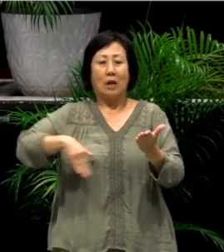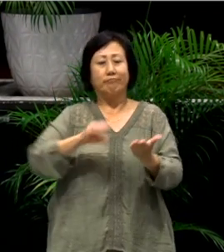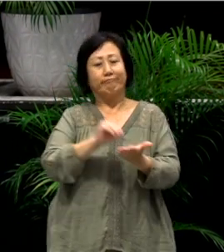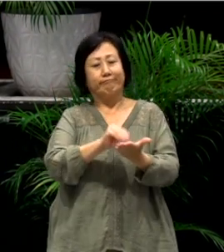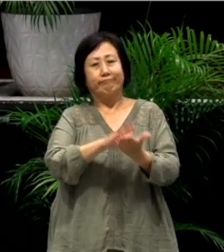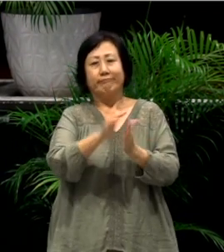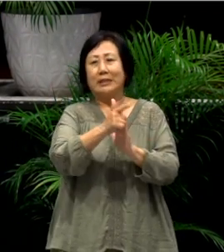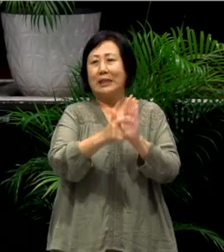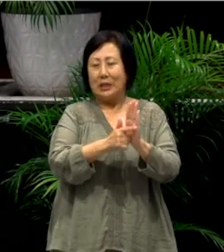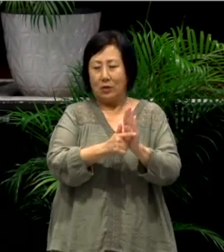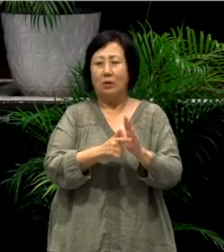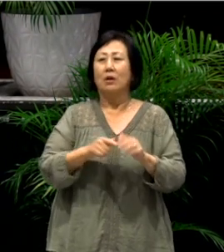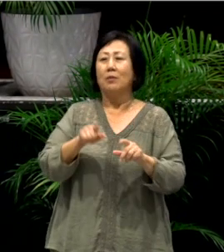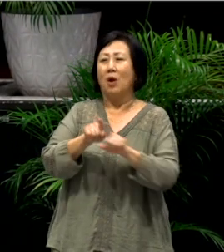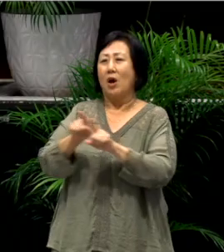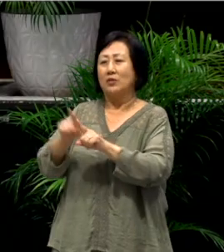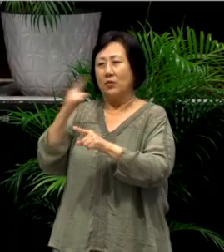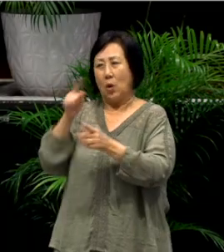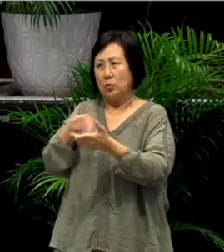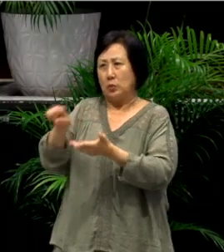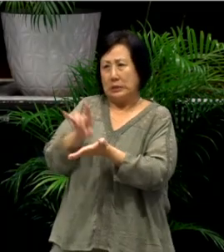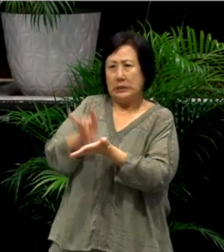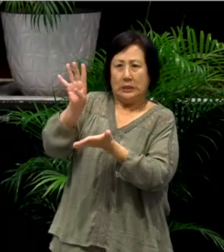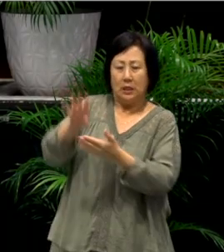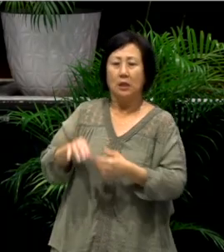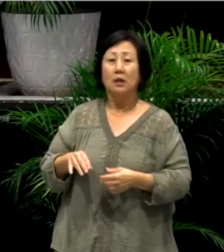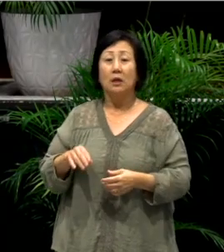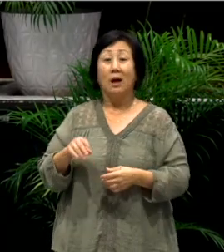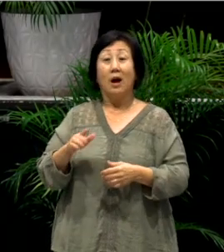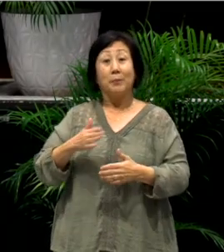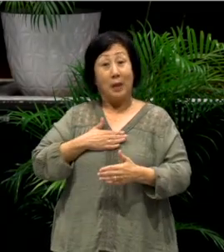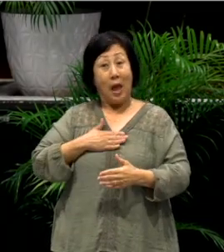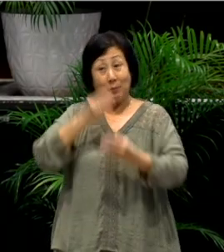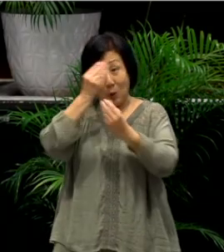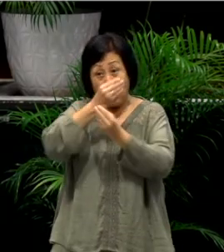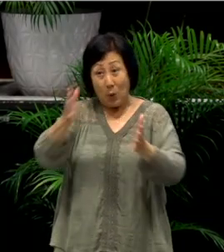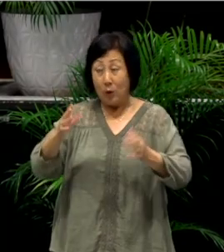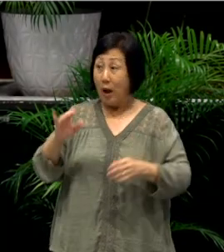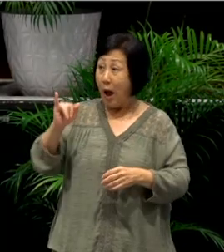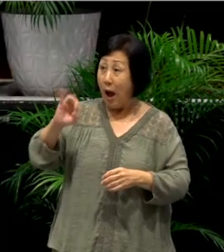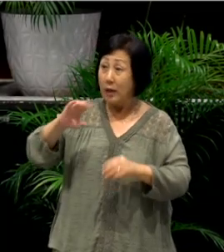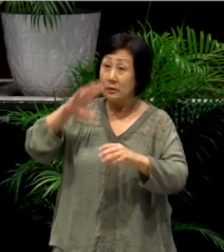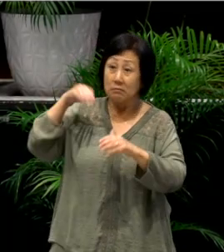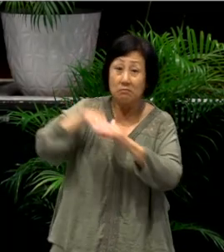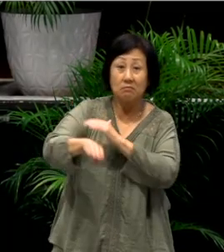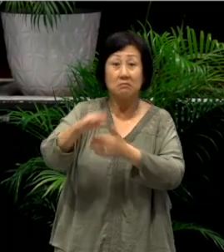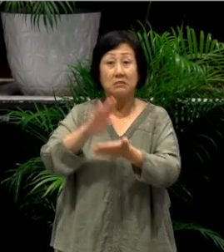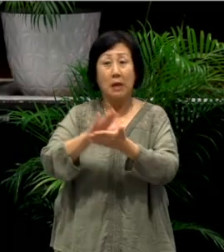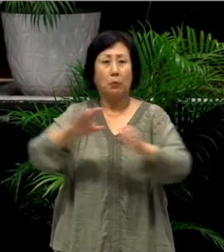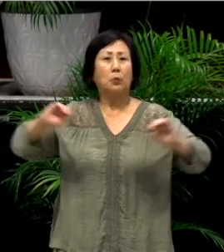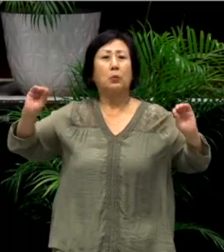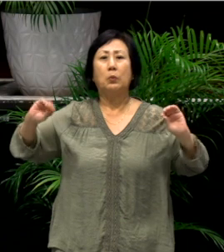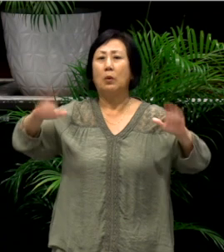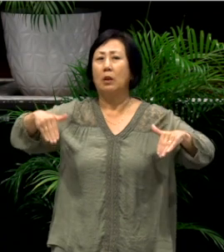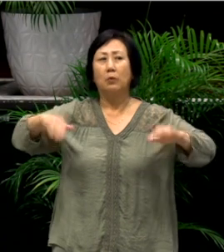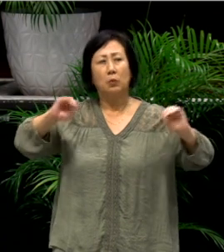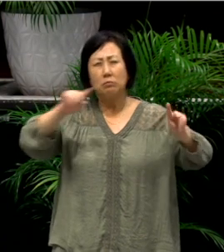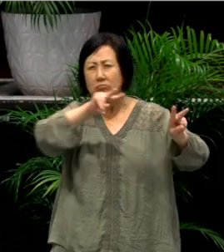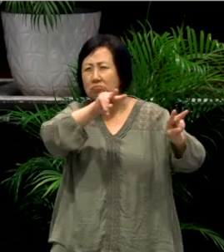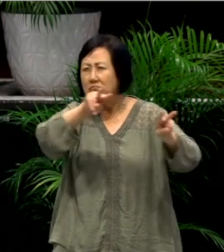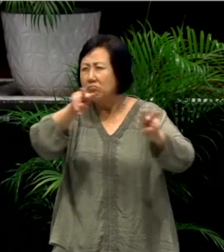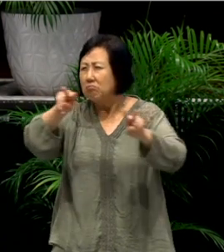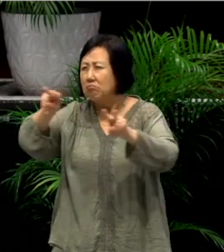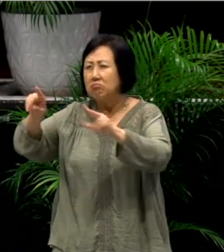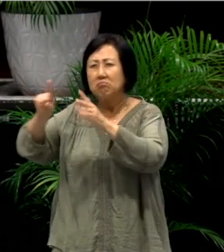visa revocations. And I'm happy to report that we are not aware of any ICE activity on campus at any point